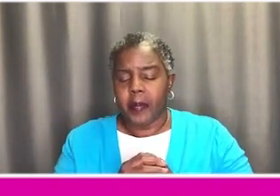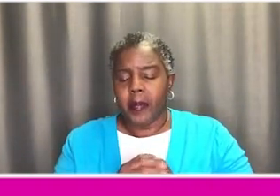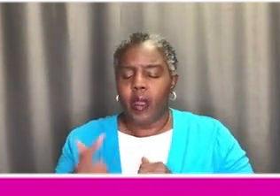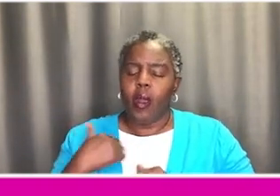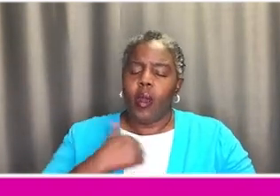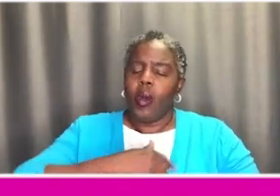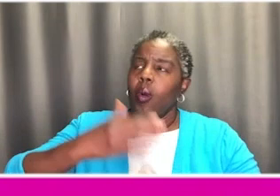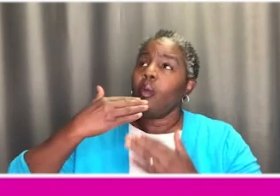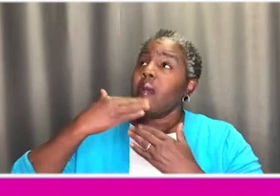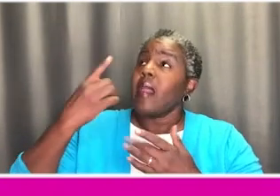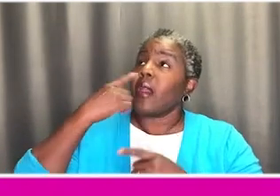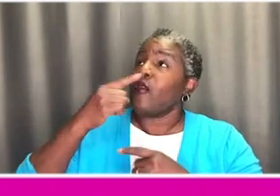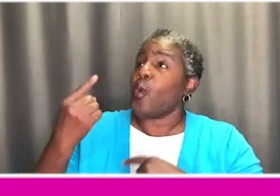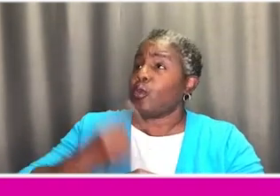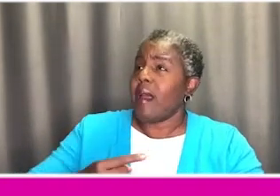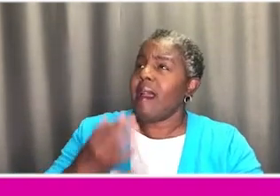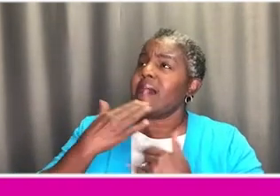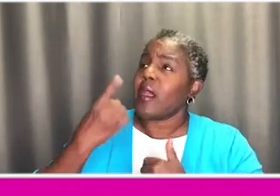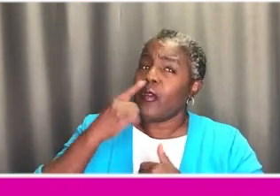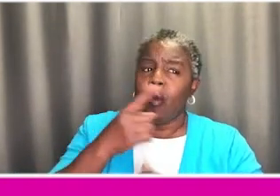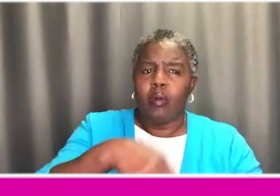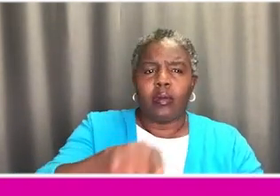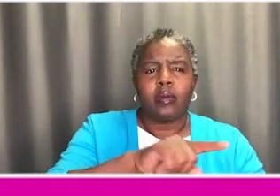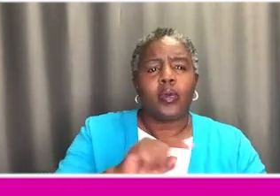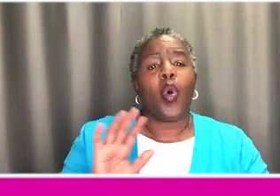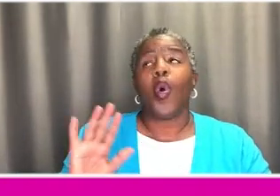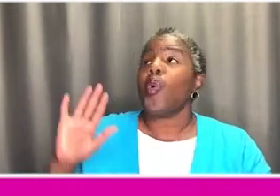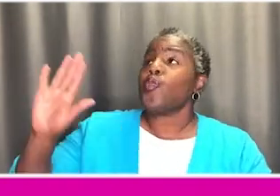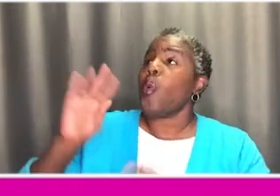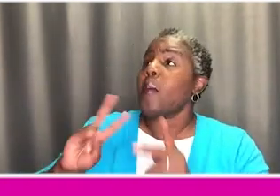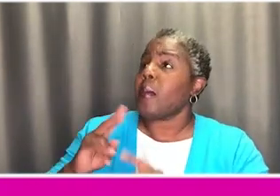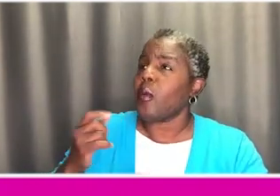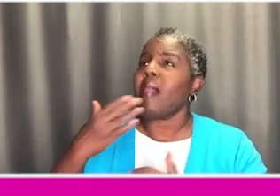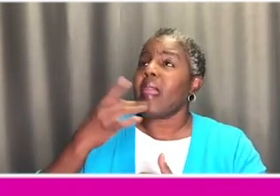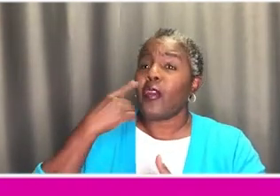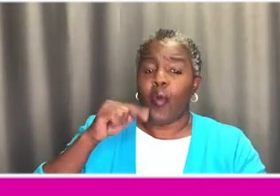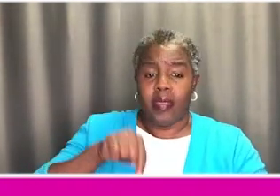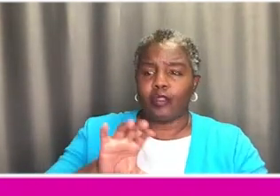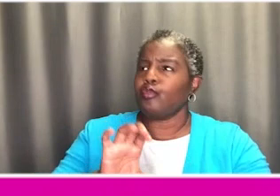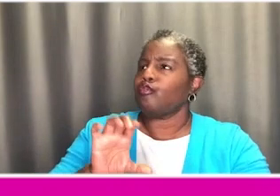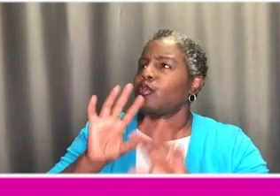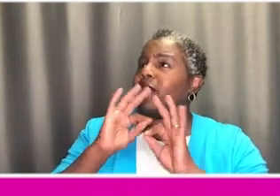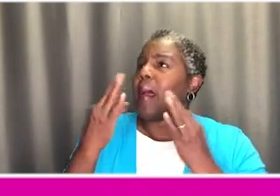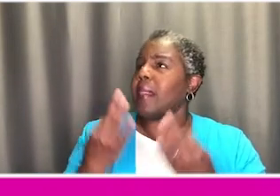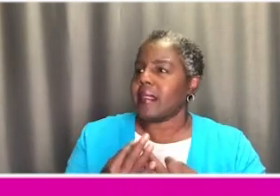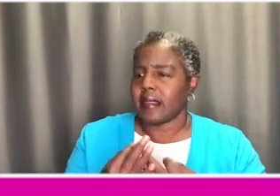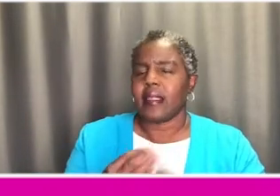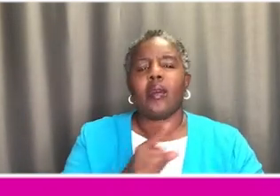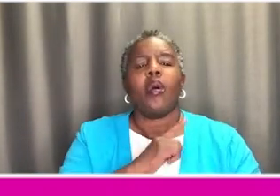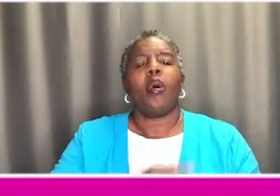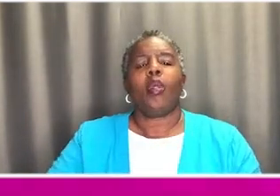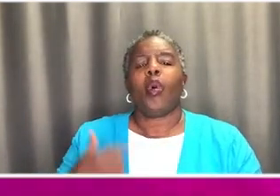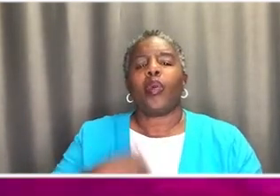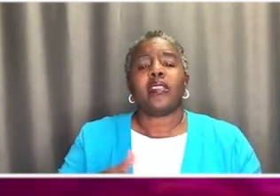we thank you for today. We thank you for your people. We thank you for your church family. Lord God,